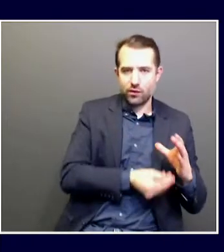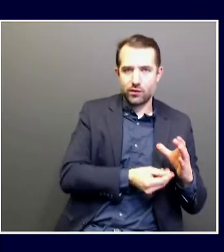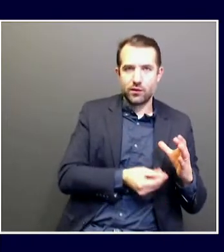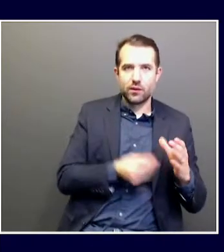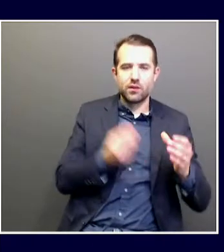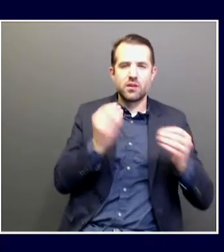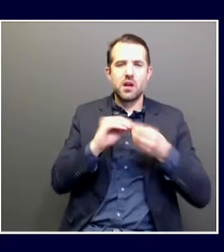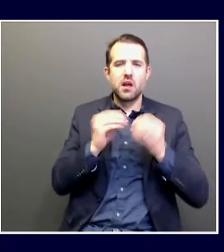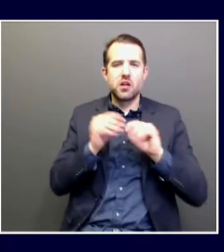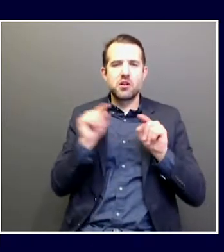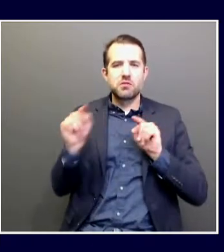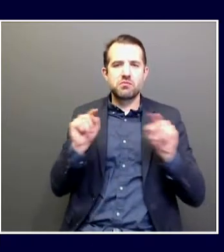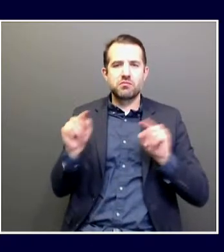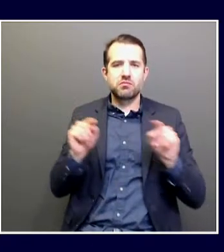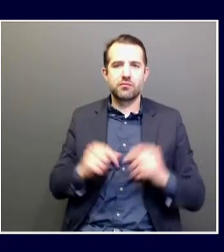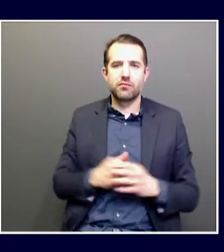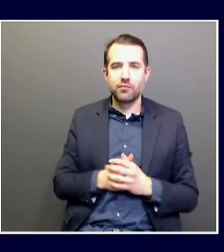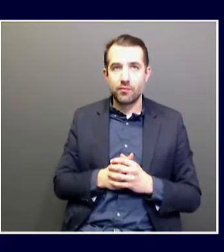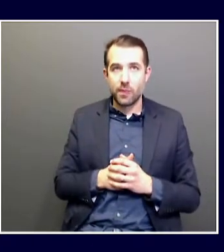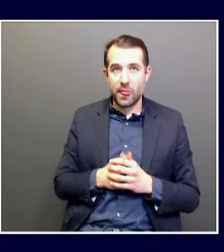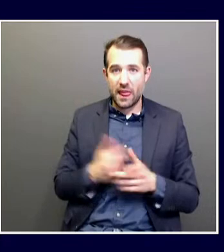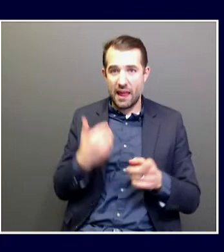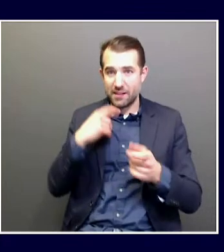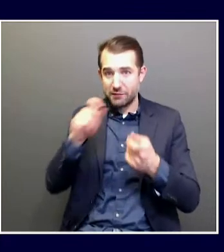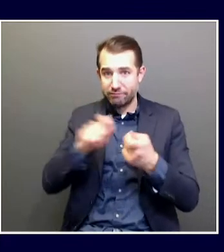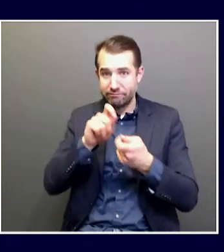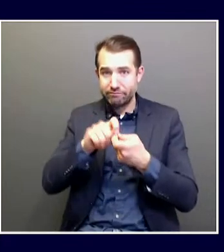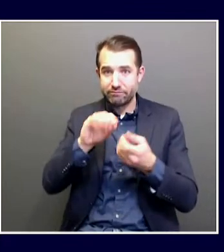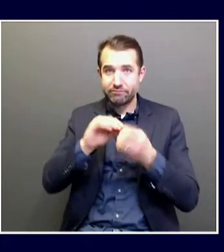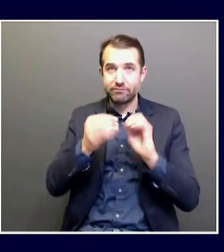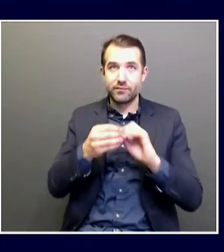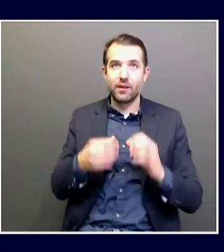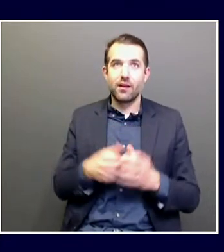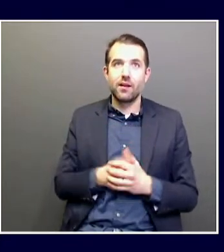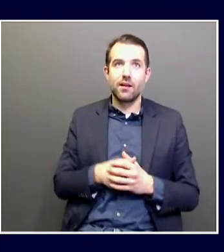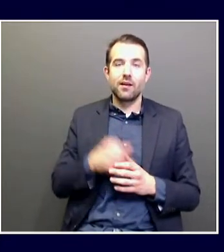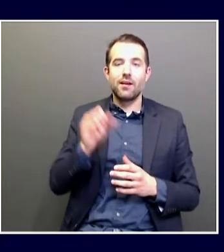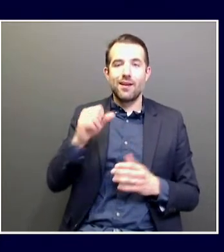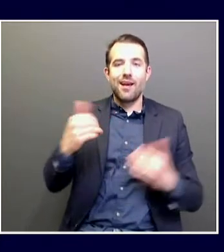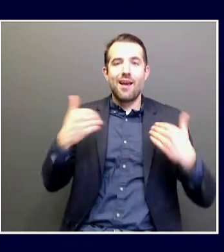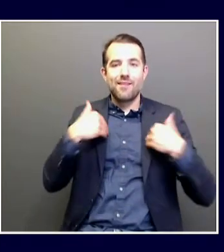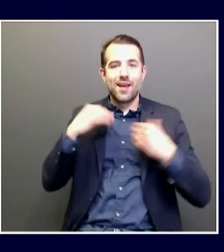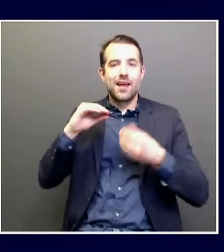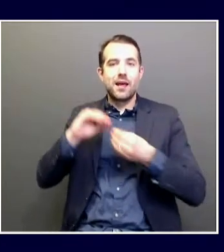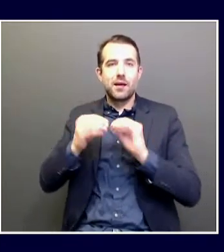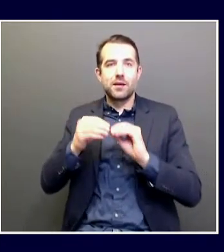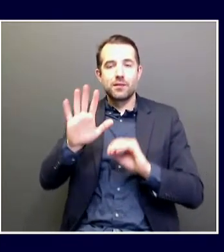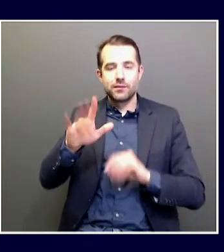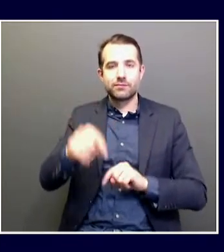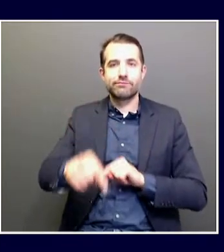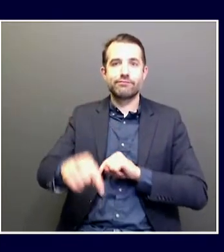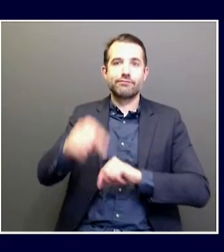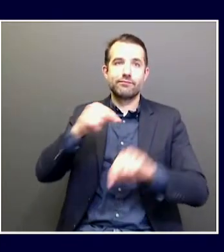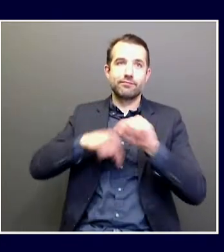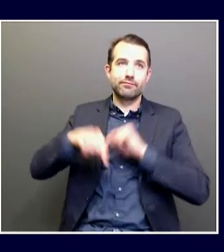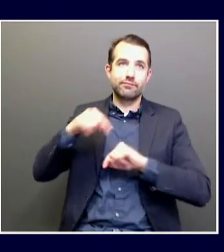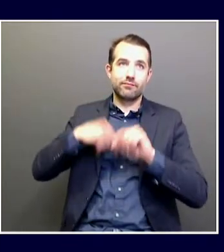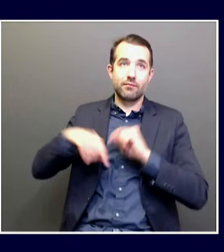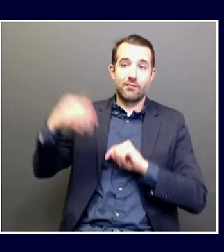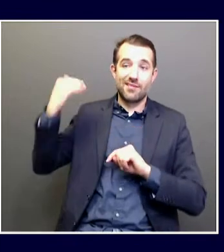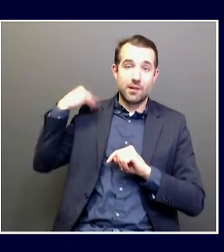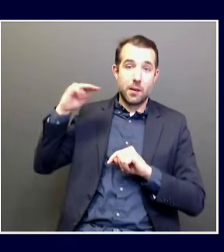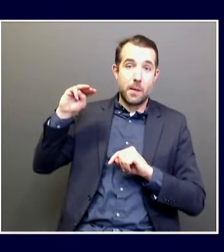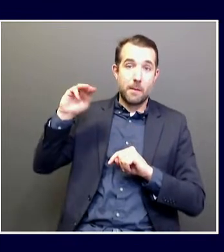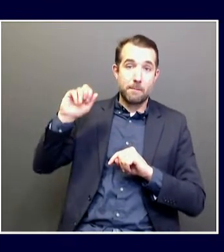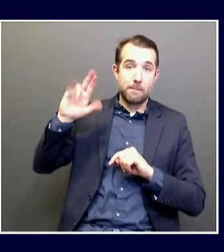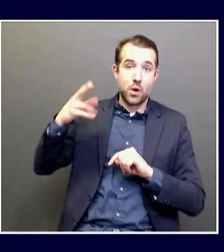Yeah. So Brian, it has gotten better if you go back all the way to March of 2020, and that's just a function of the